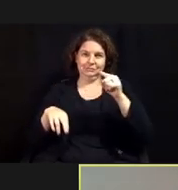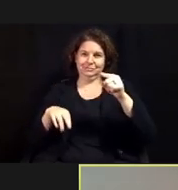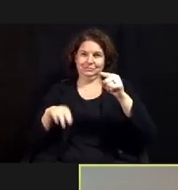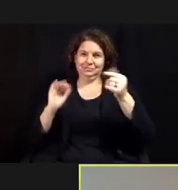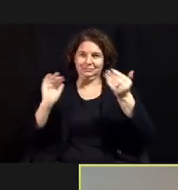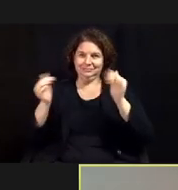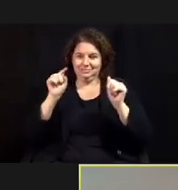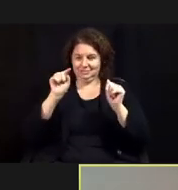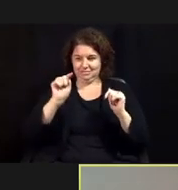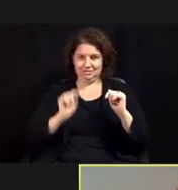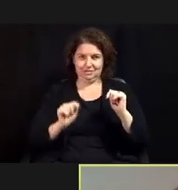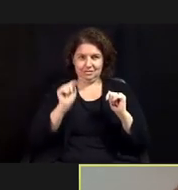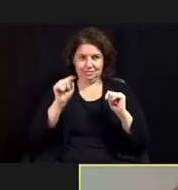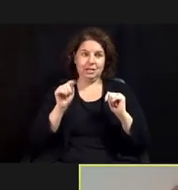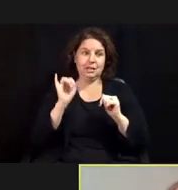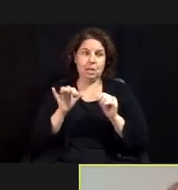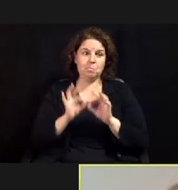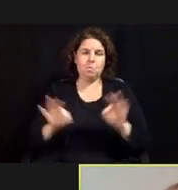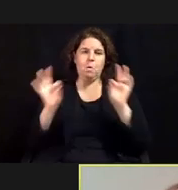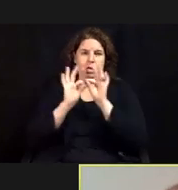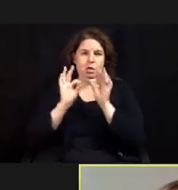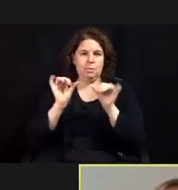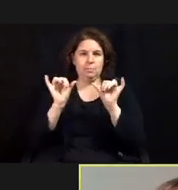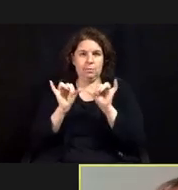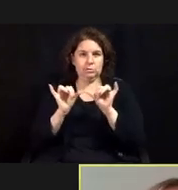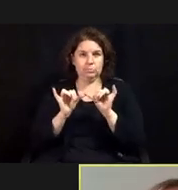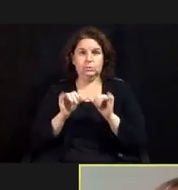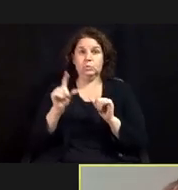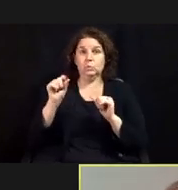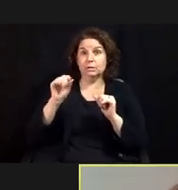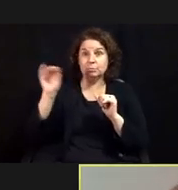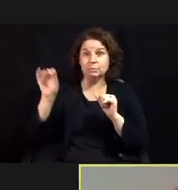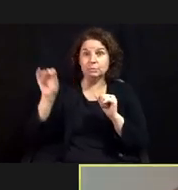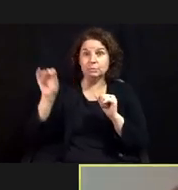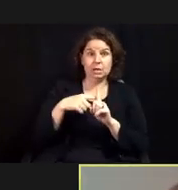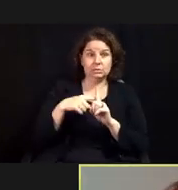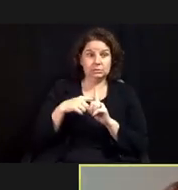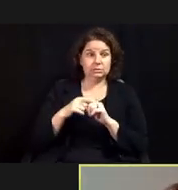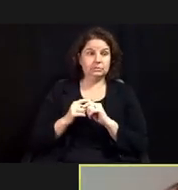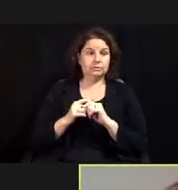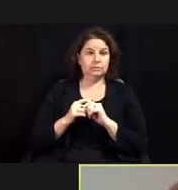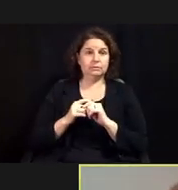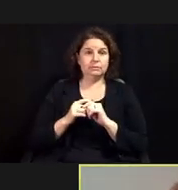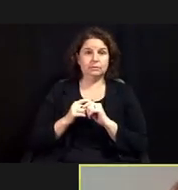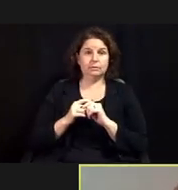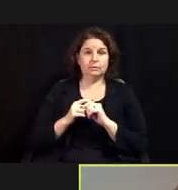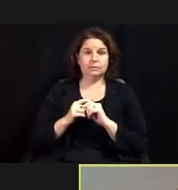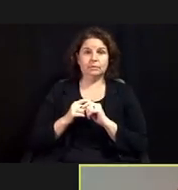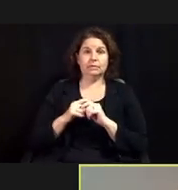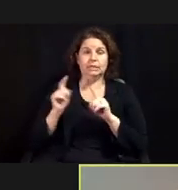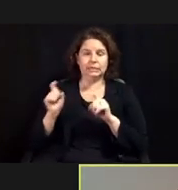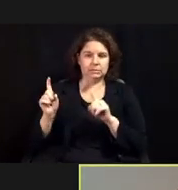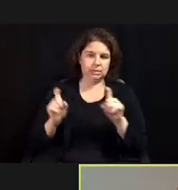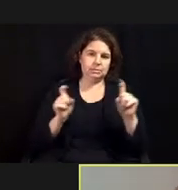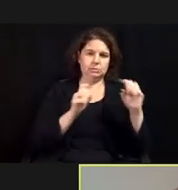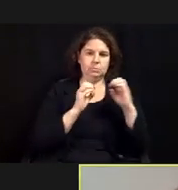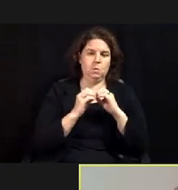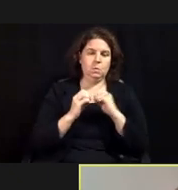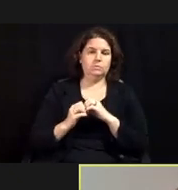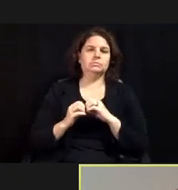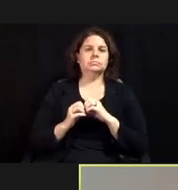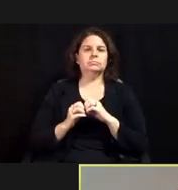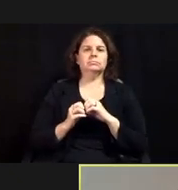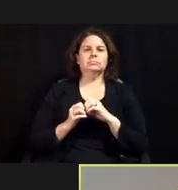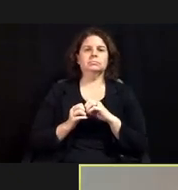if we had 20% positive, that's a sign that we need to be testing a lot more, and B, that we're probably seeing more virus transmission. Right